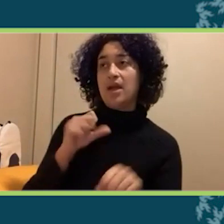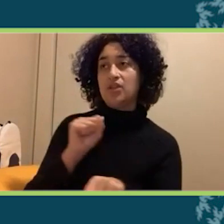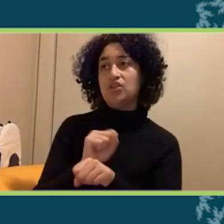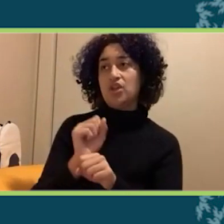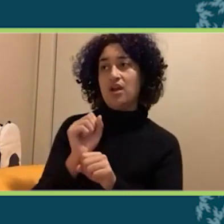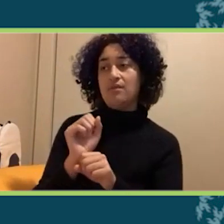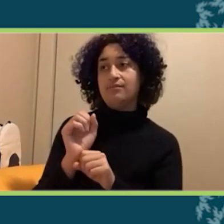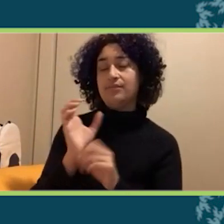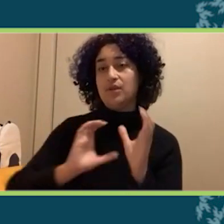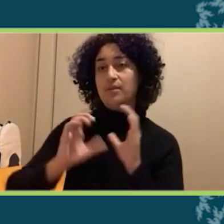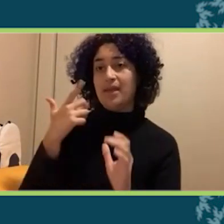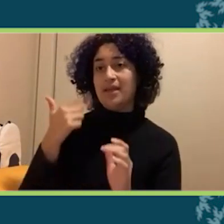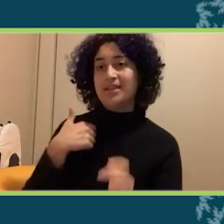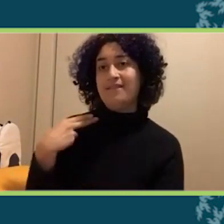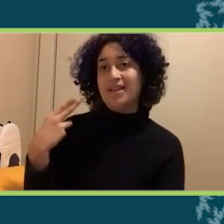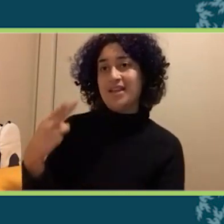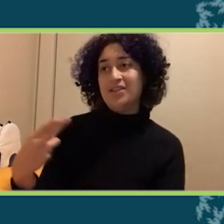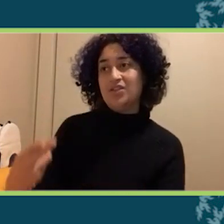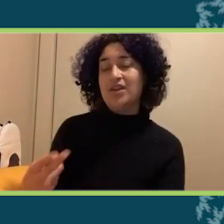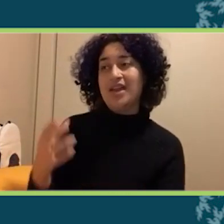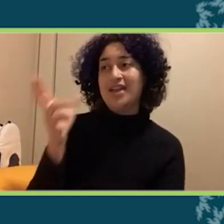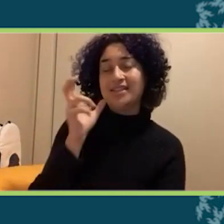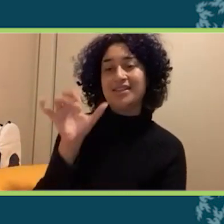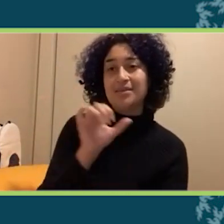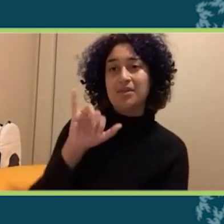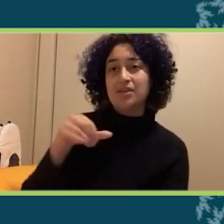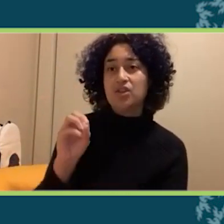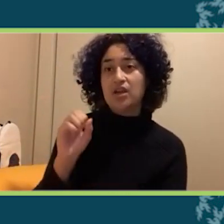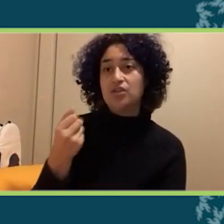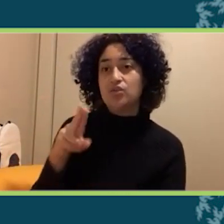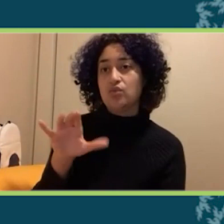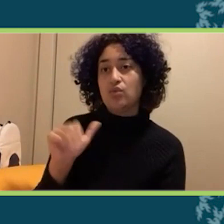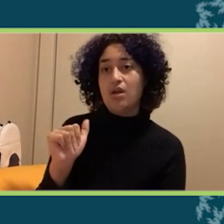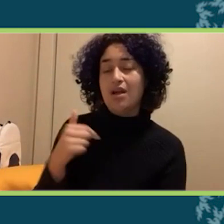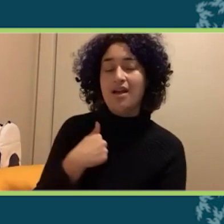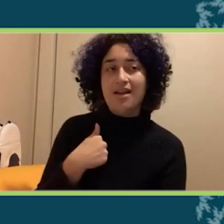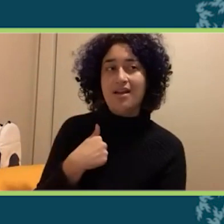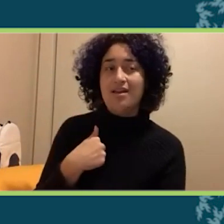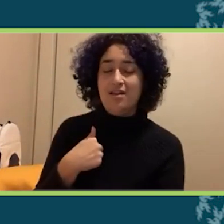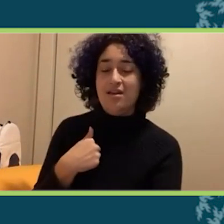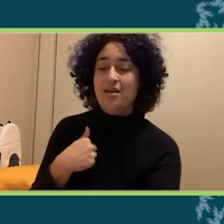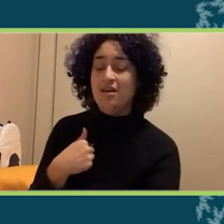a history, probably it sounds very similar to Joshua, that like I